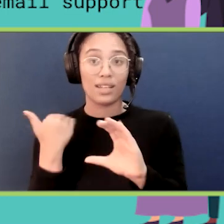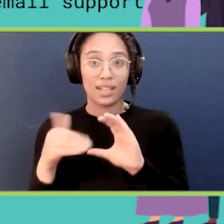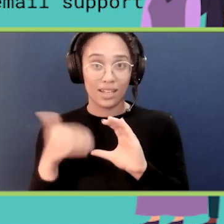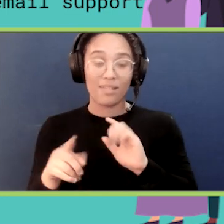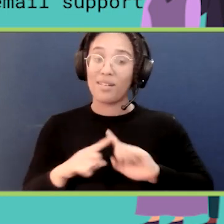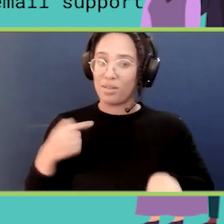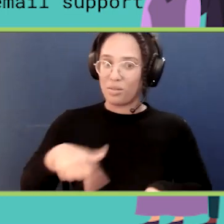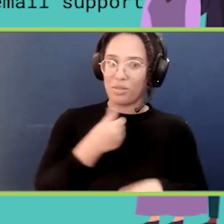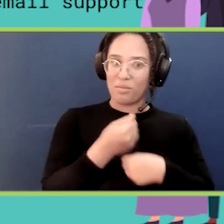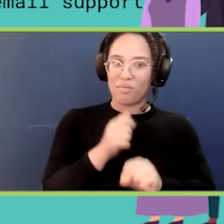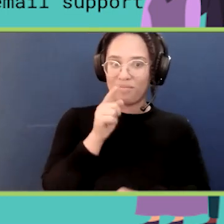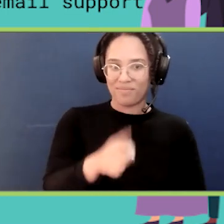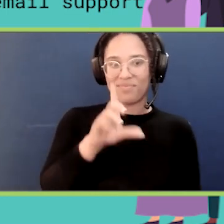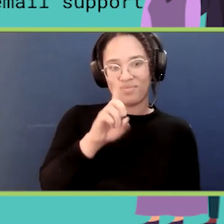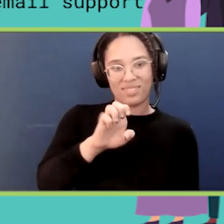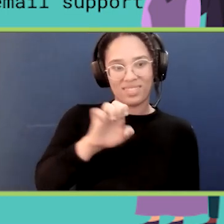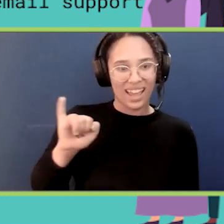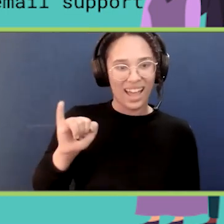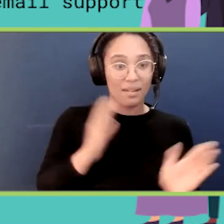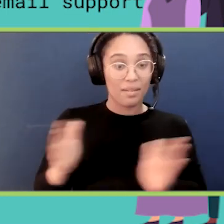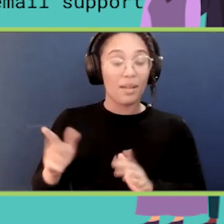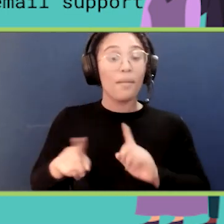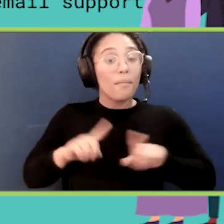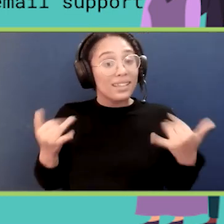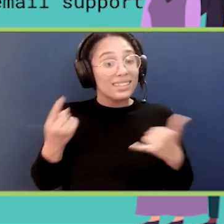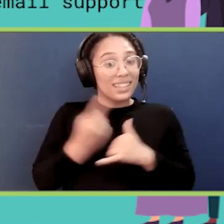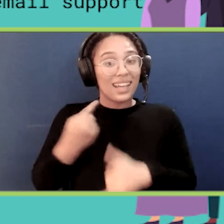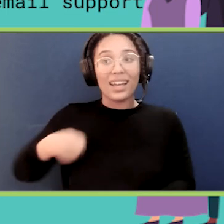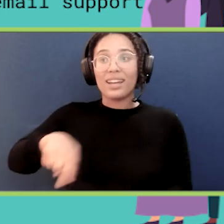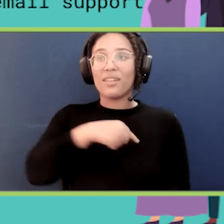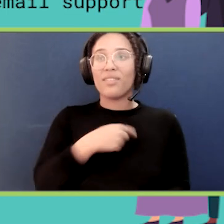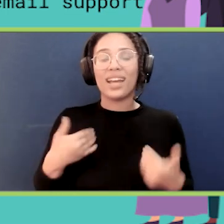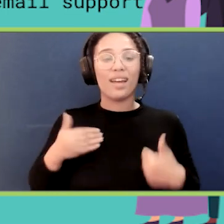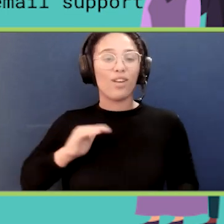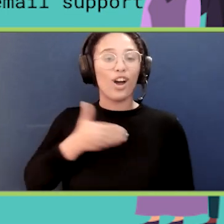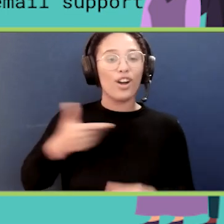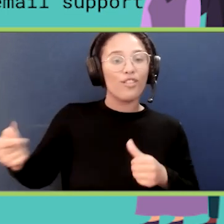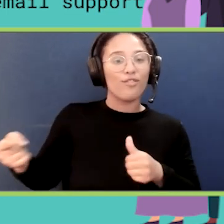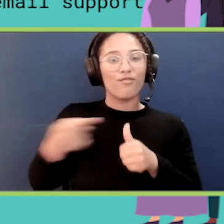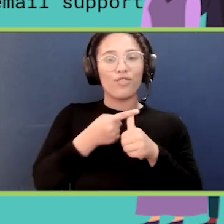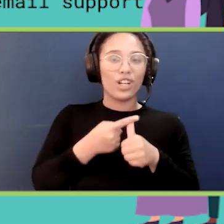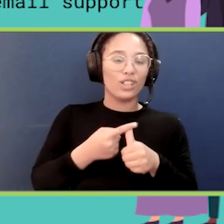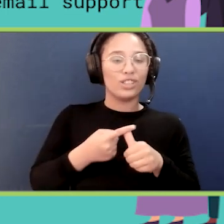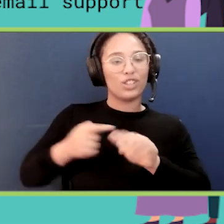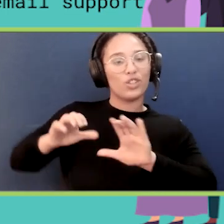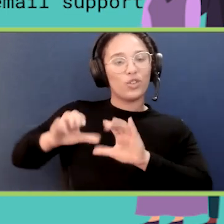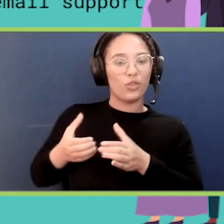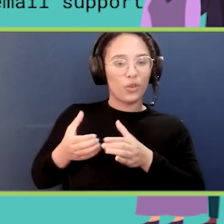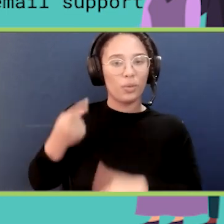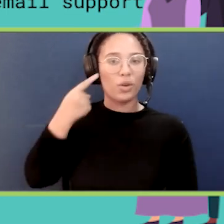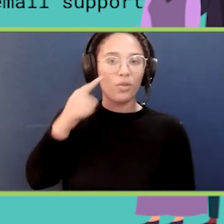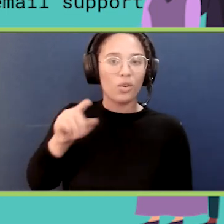today, officially, we just onboarded our first cohort member to Sojourn, which is for companies